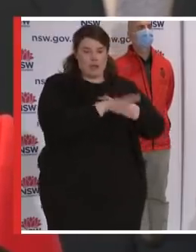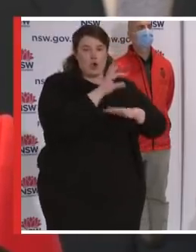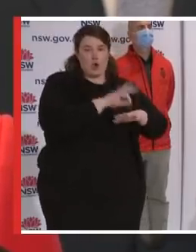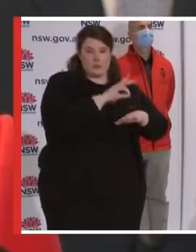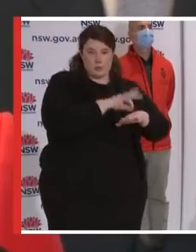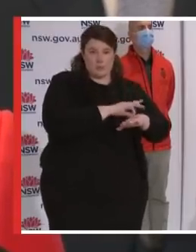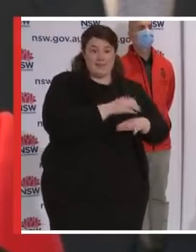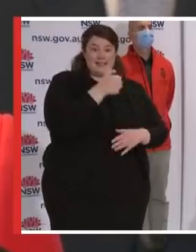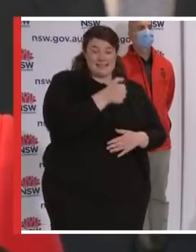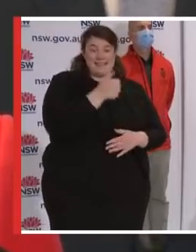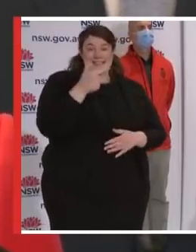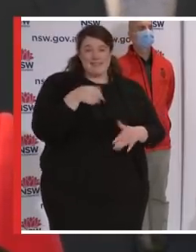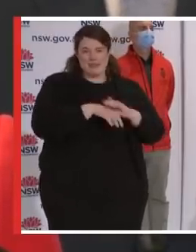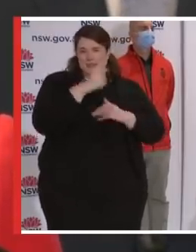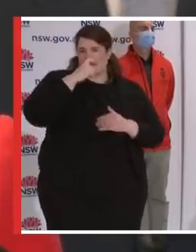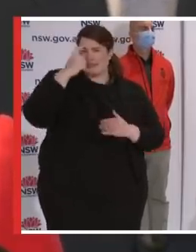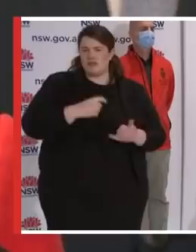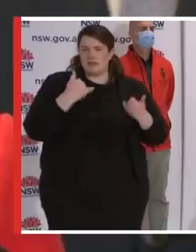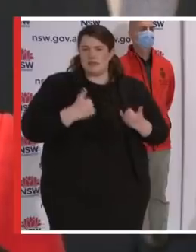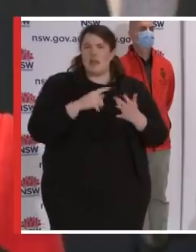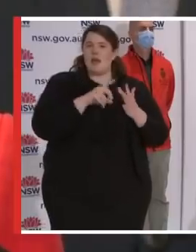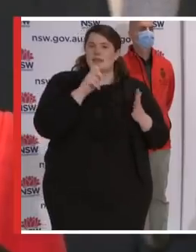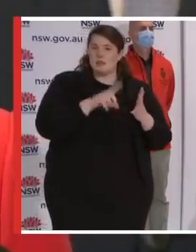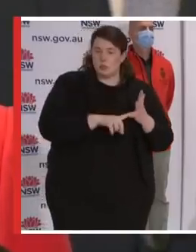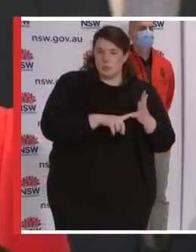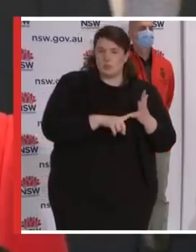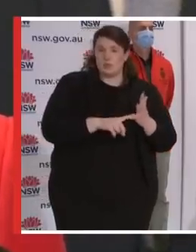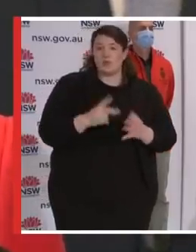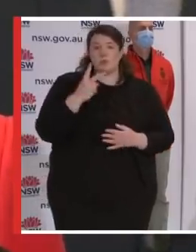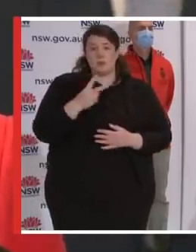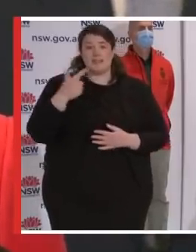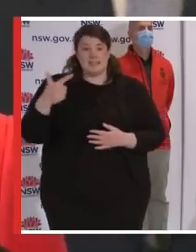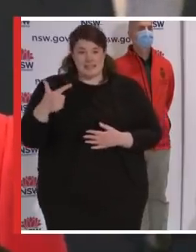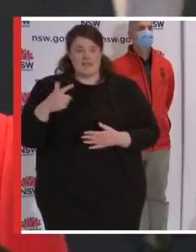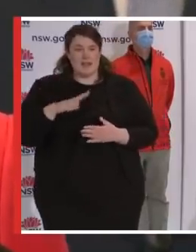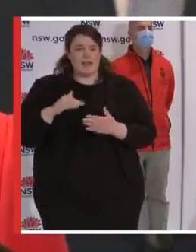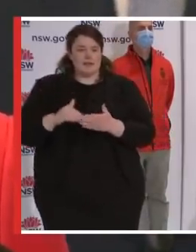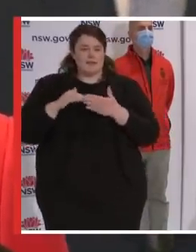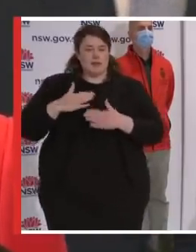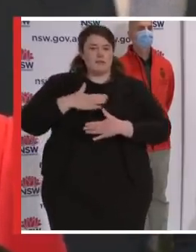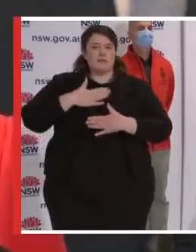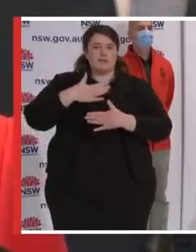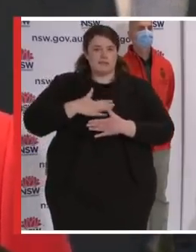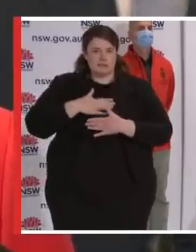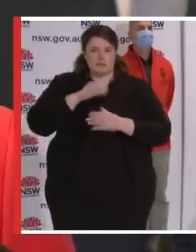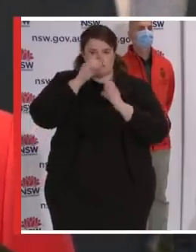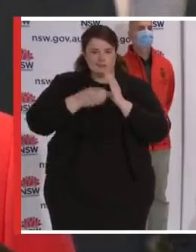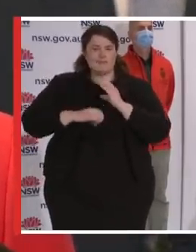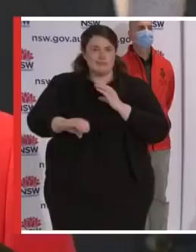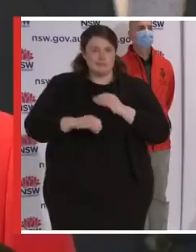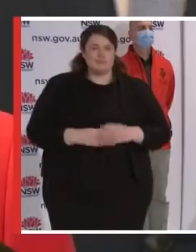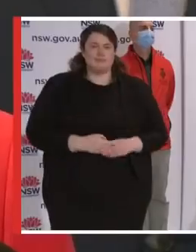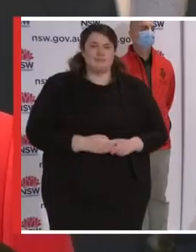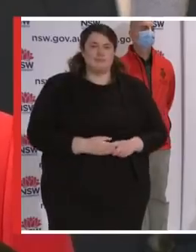in intensive care and 27 of whom require ventilation. In terms of the areas we are most concerned about, we're